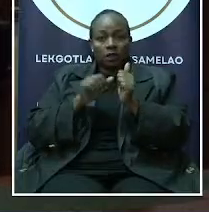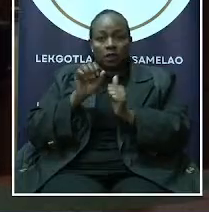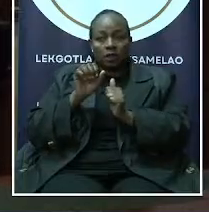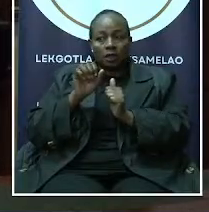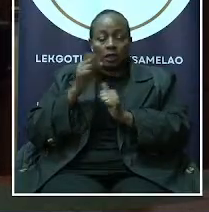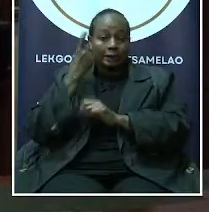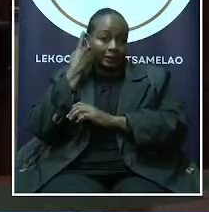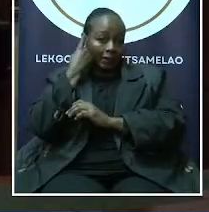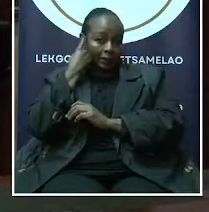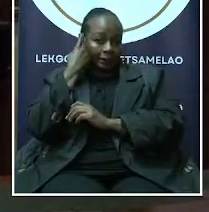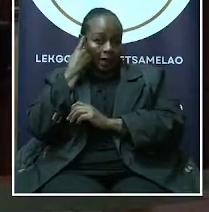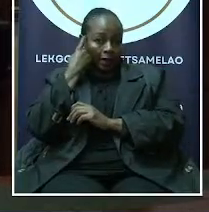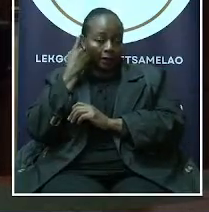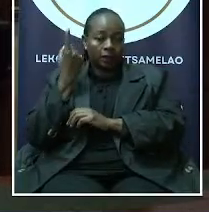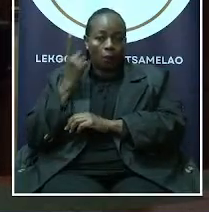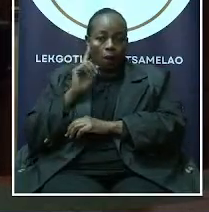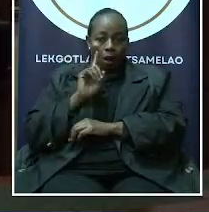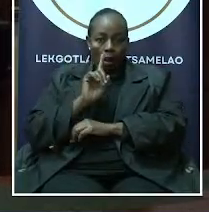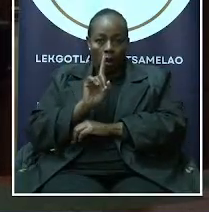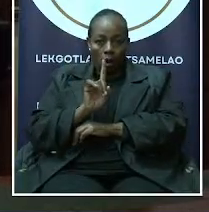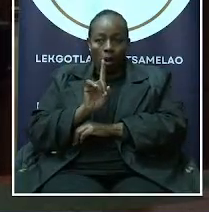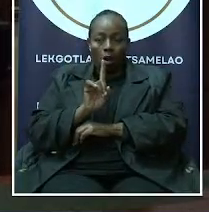who they're going to come up.